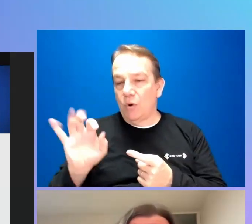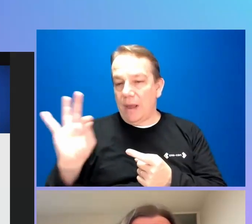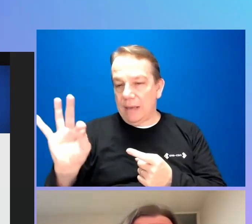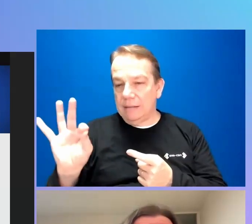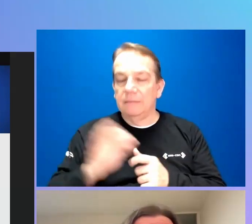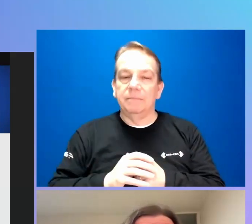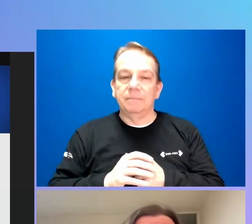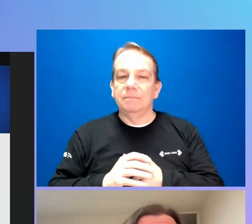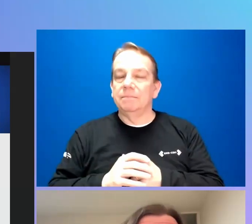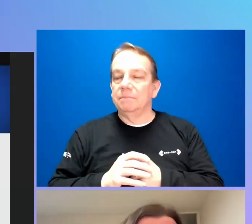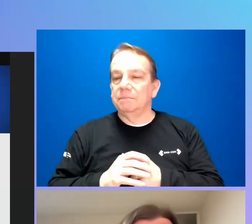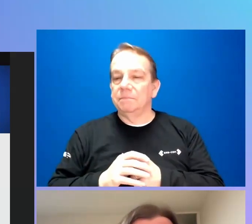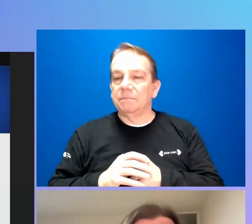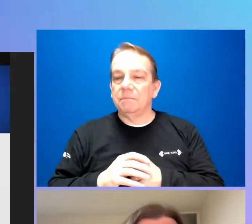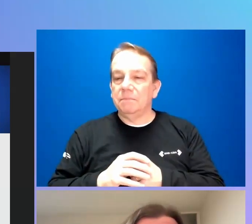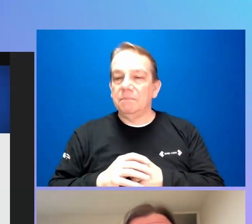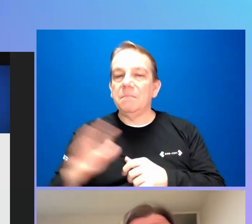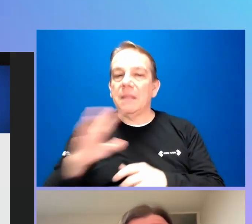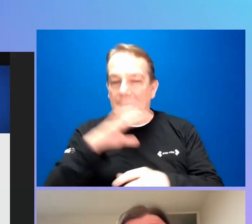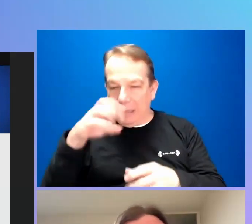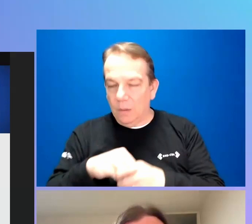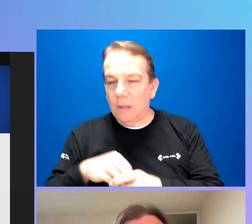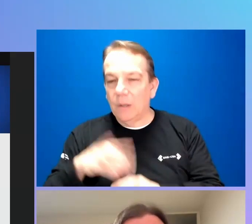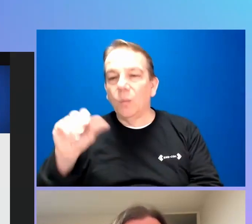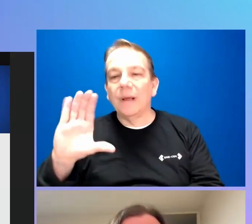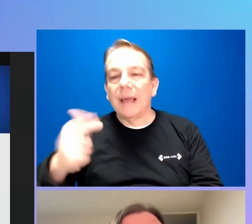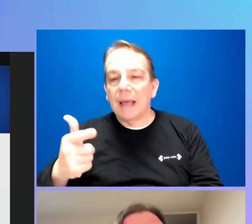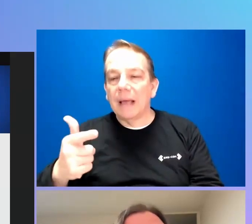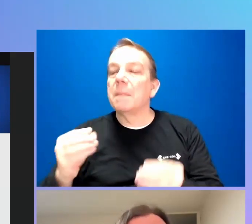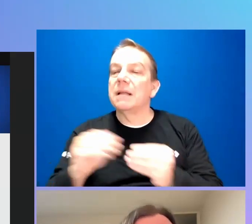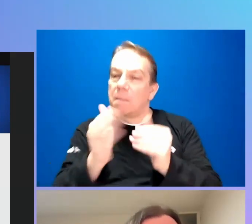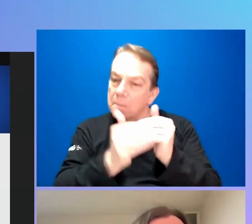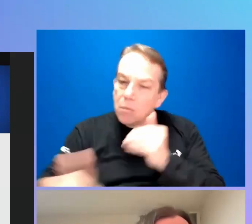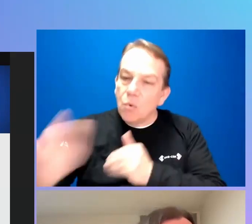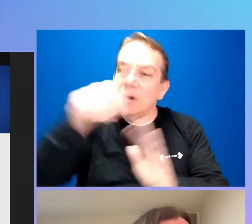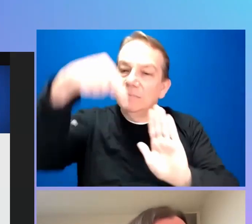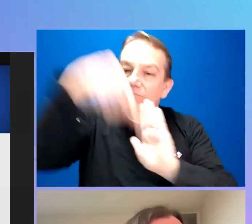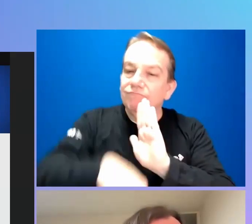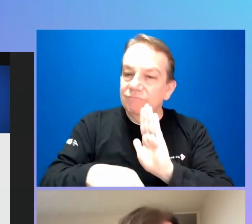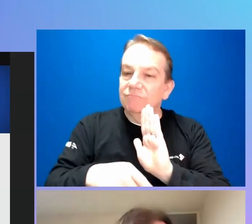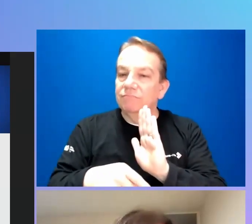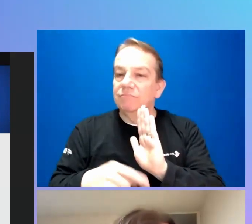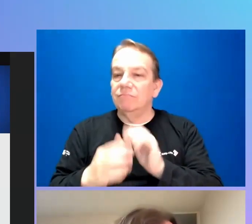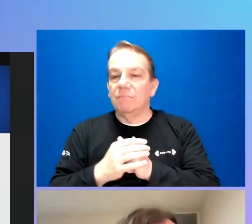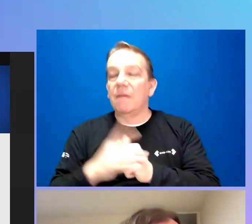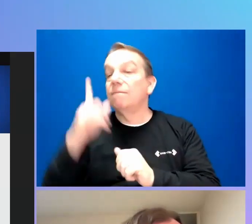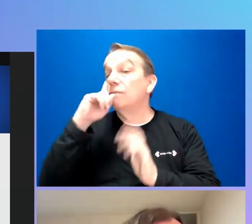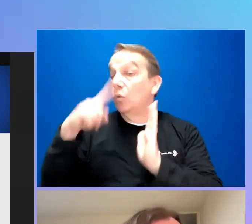And it includes WCAG, but it goes a good bit beyond WCAG 2. For